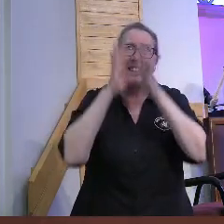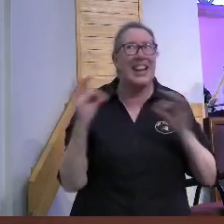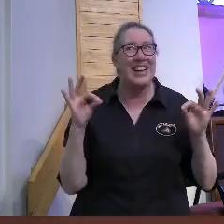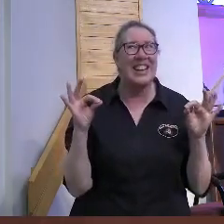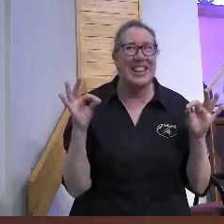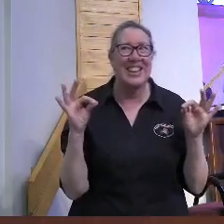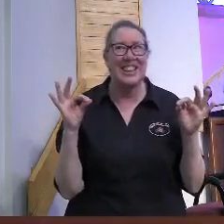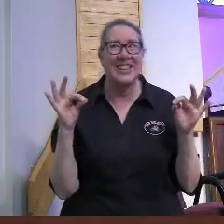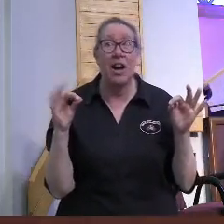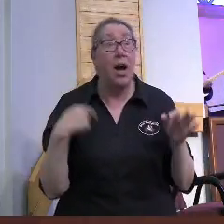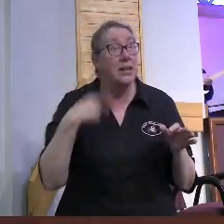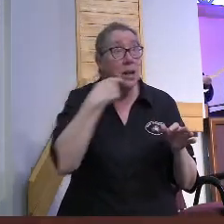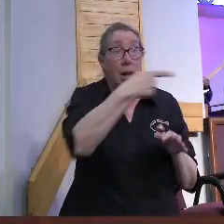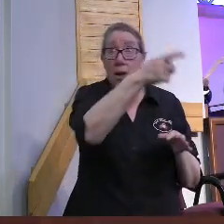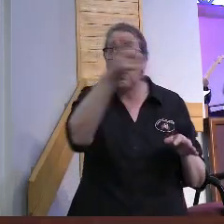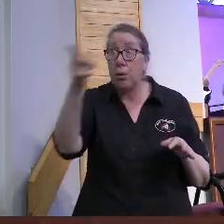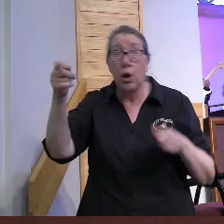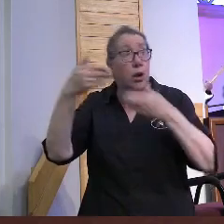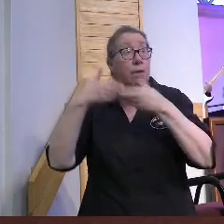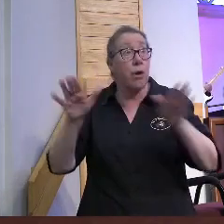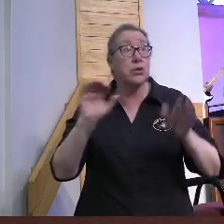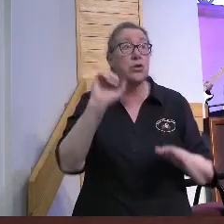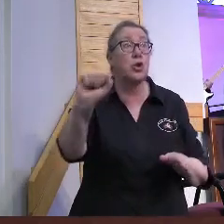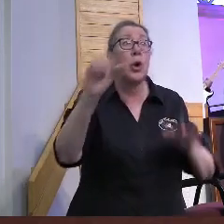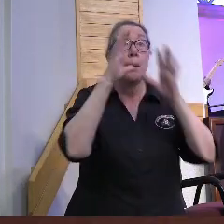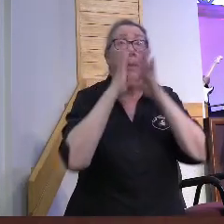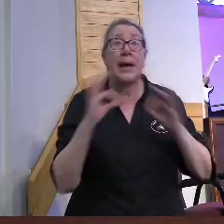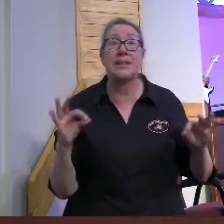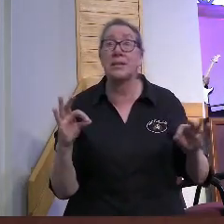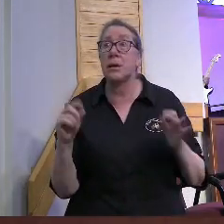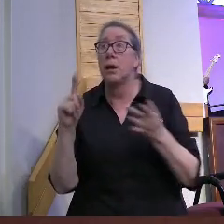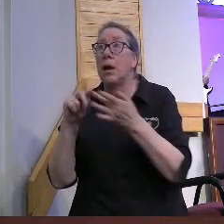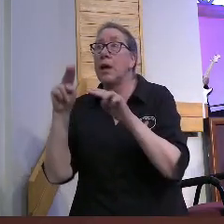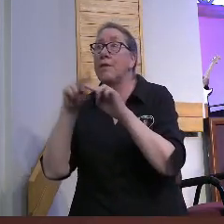Let me tell you, you've lost your peace. But if you lost your phone,